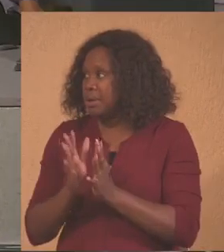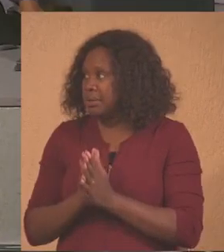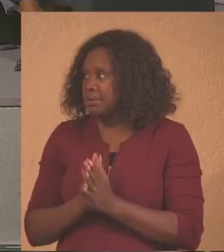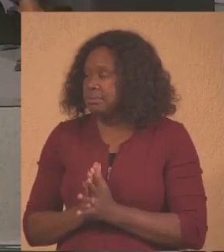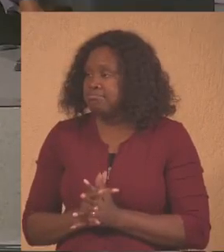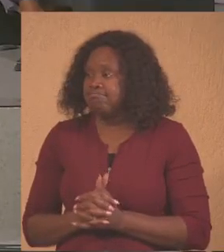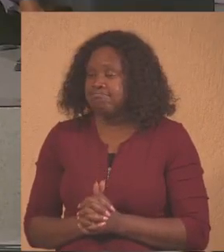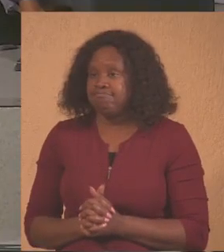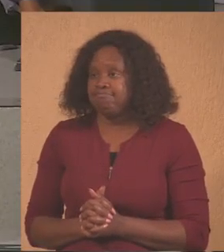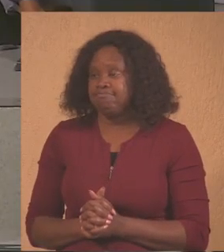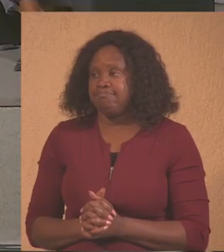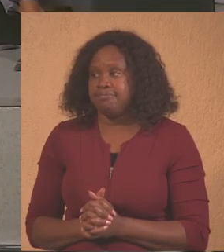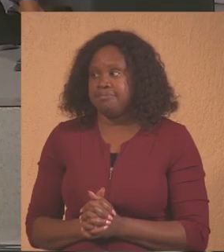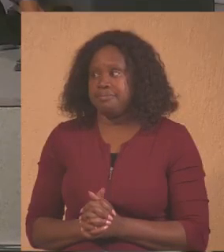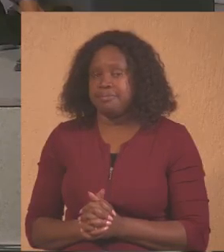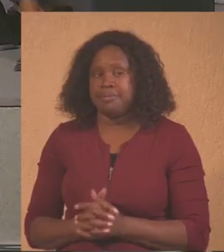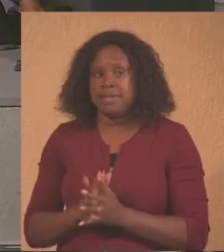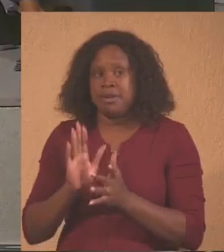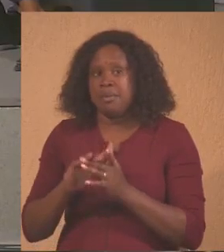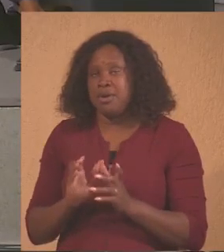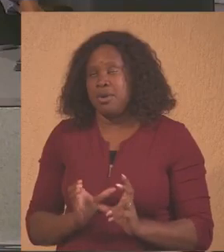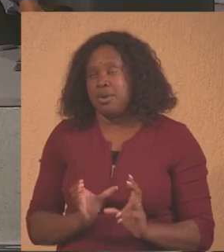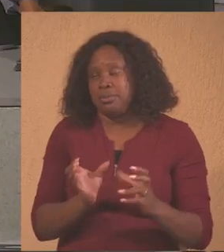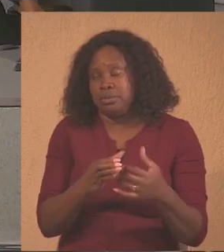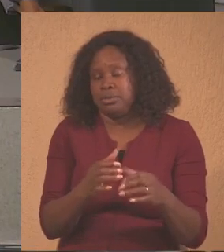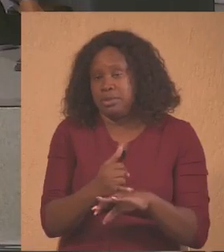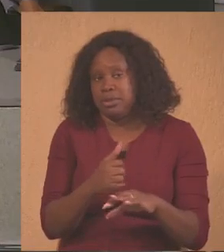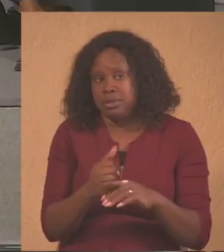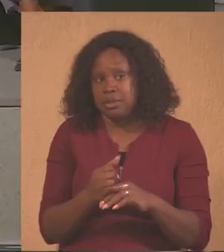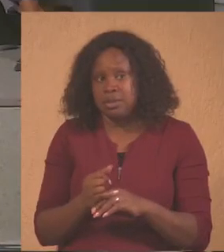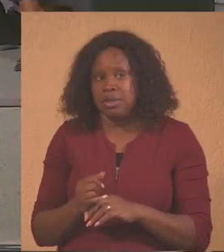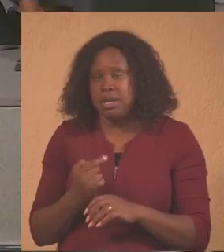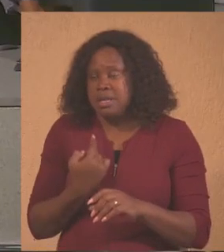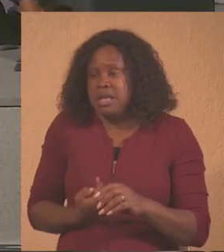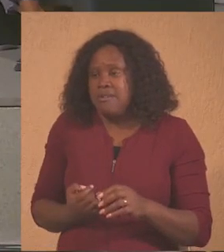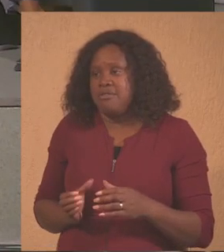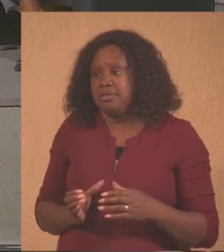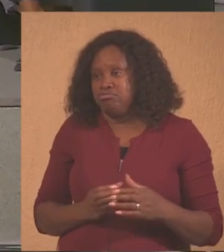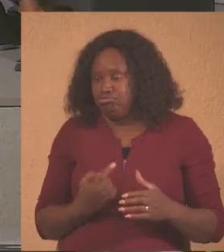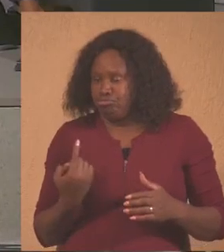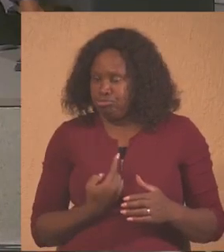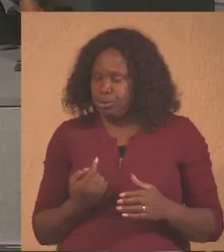here today around quarantine facilities, self-isolation issues?